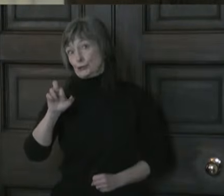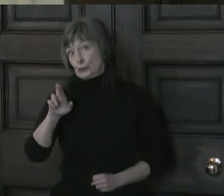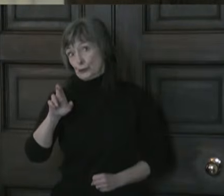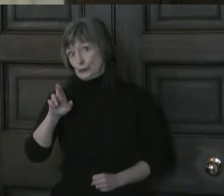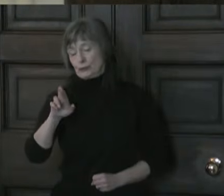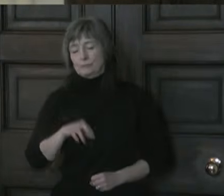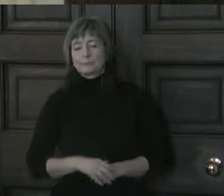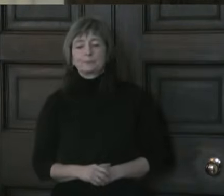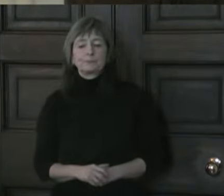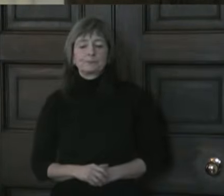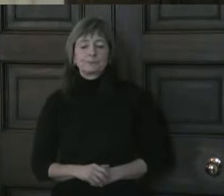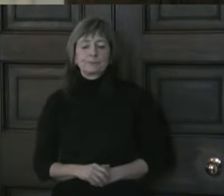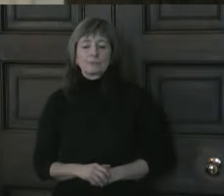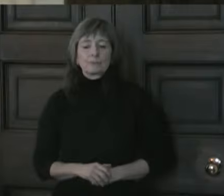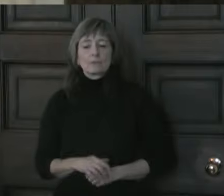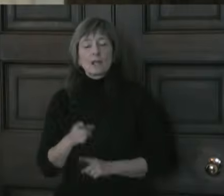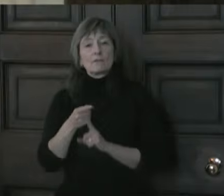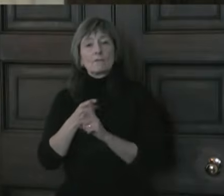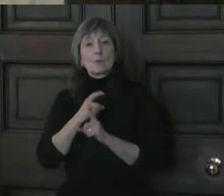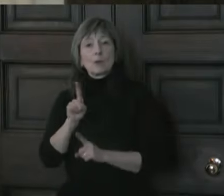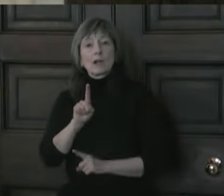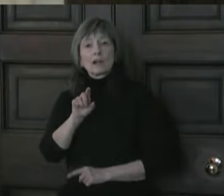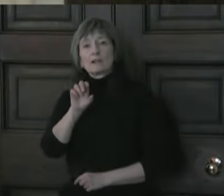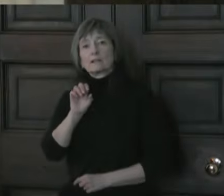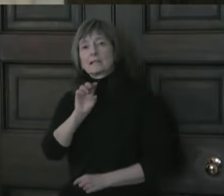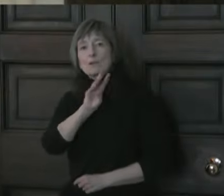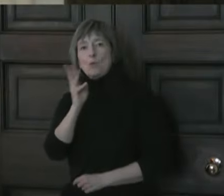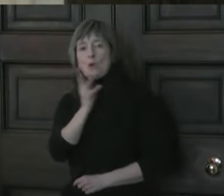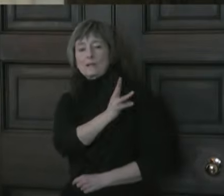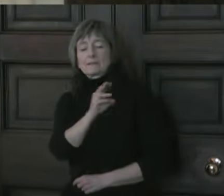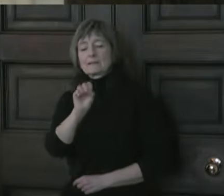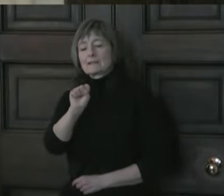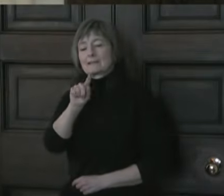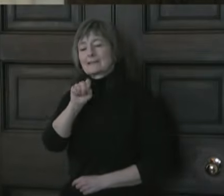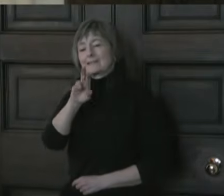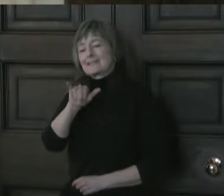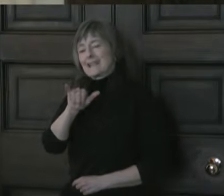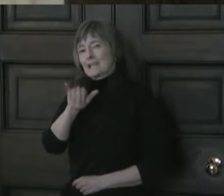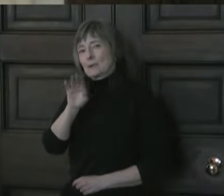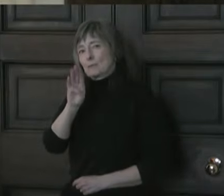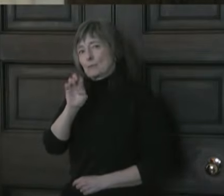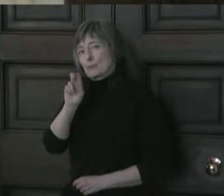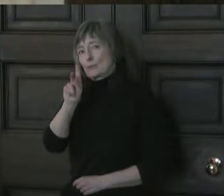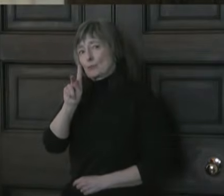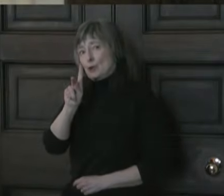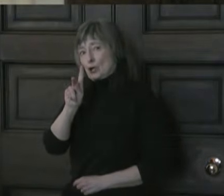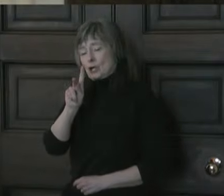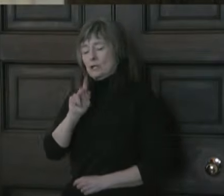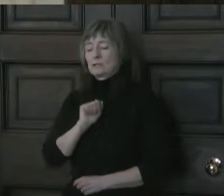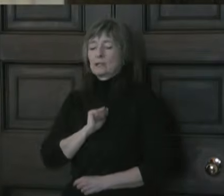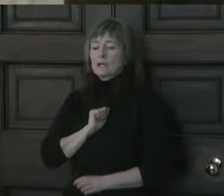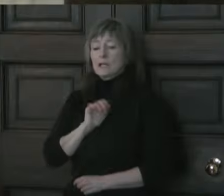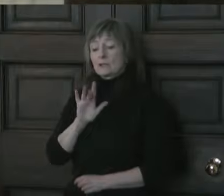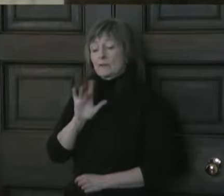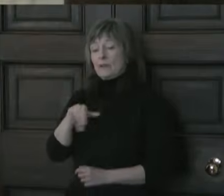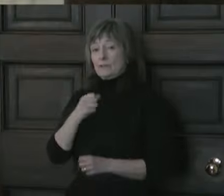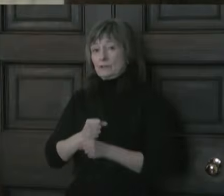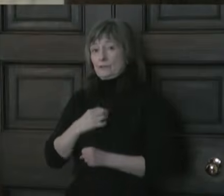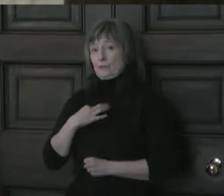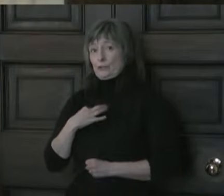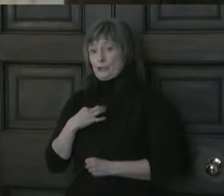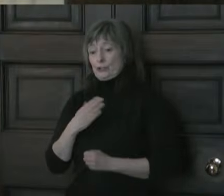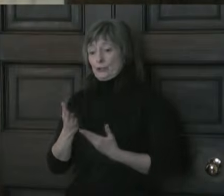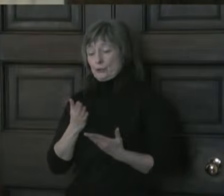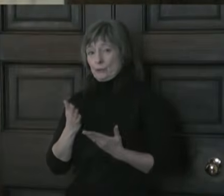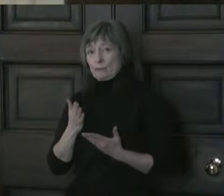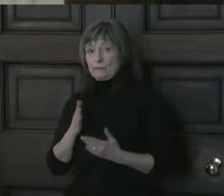Elaine Kirkland Huckster of Steadybrook has devoted more than 25 years to volunteer service, enriching